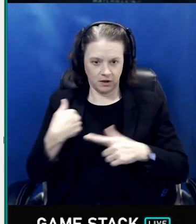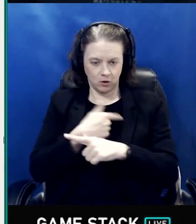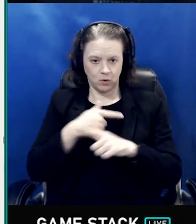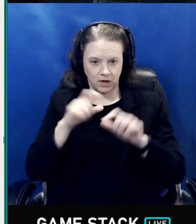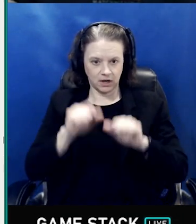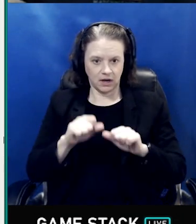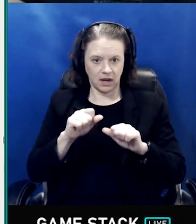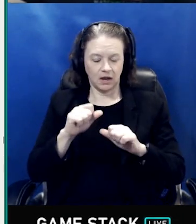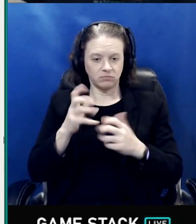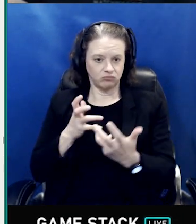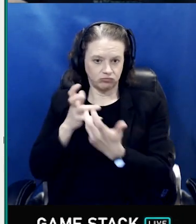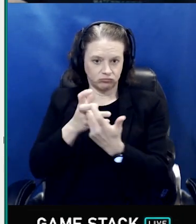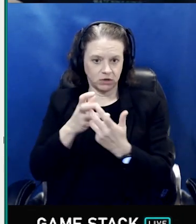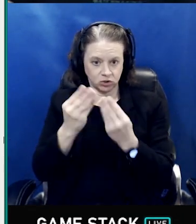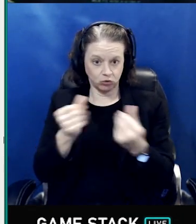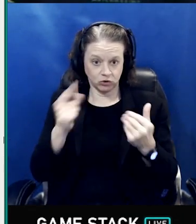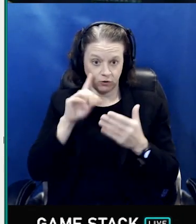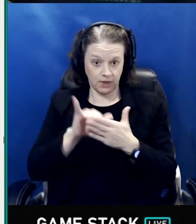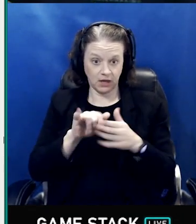Gen 2.